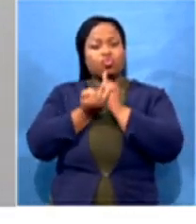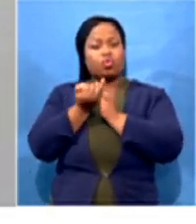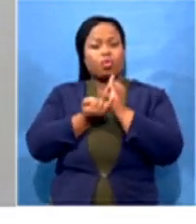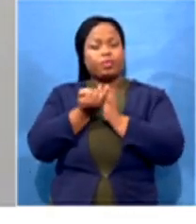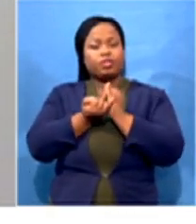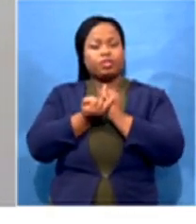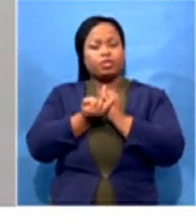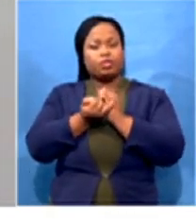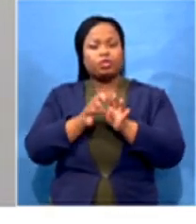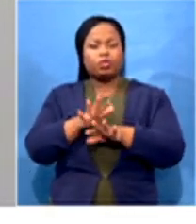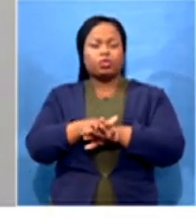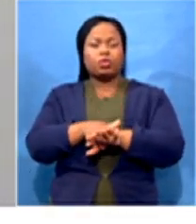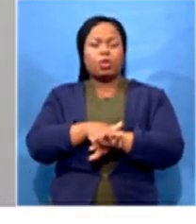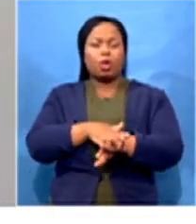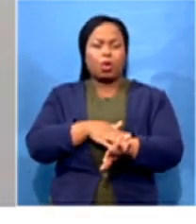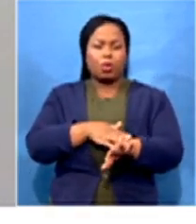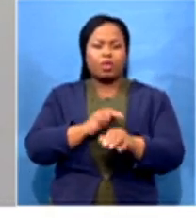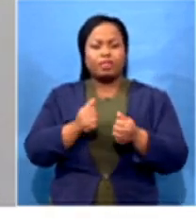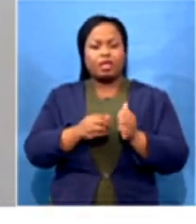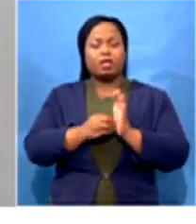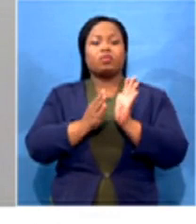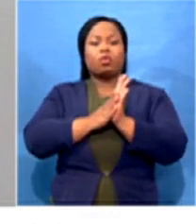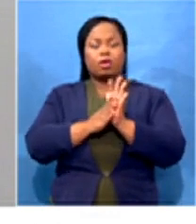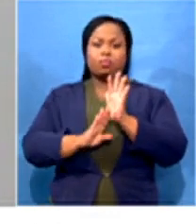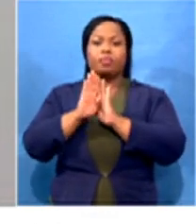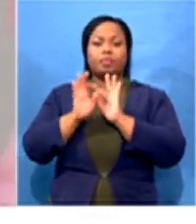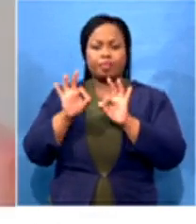was a slow tactics, well, then the record's going to stand.